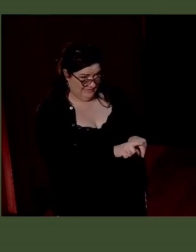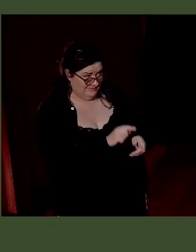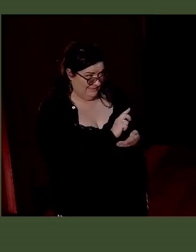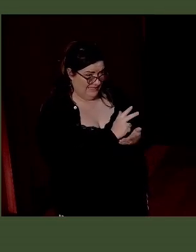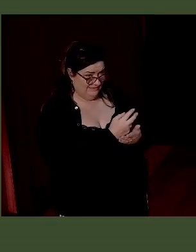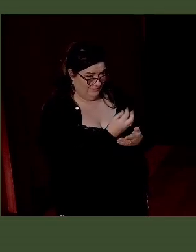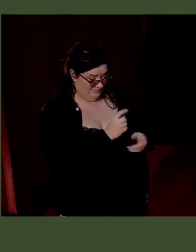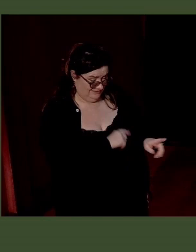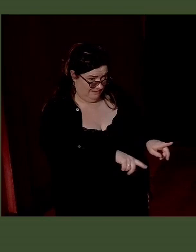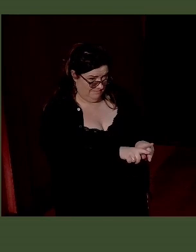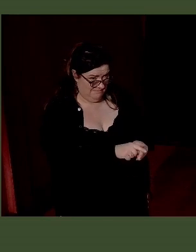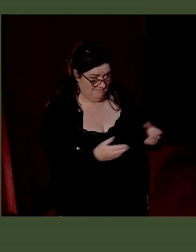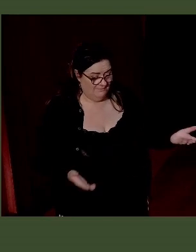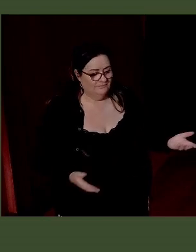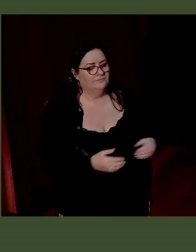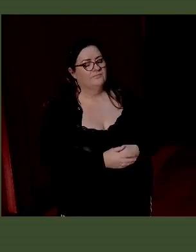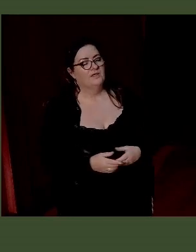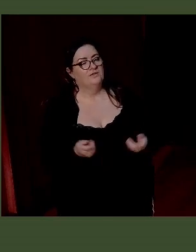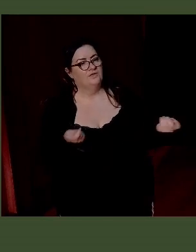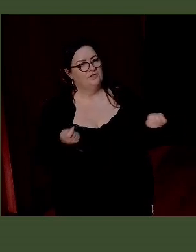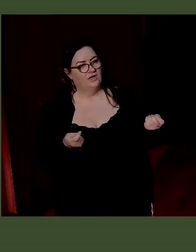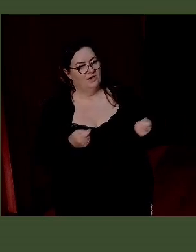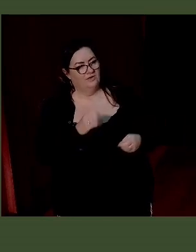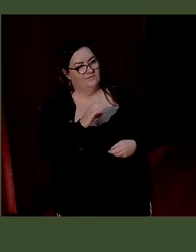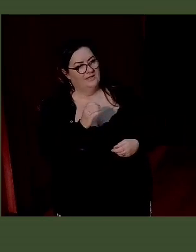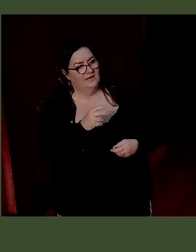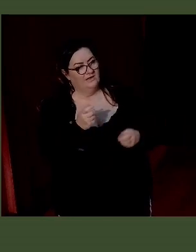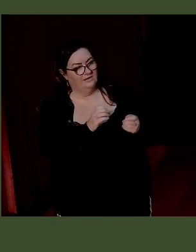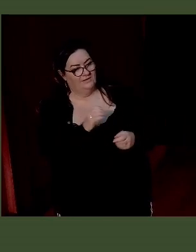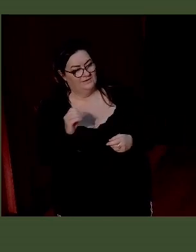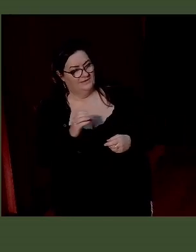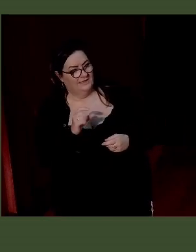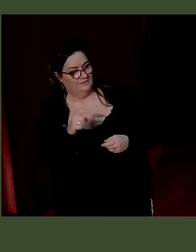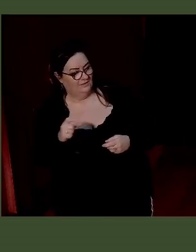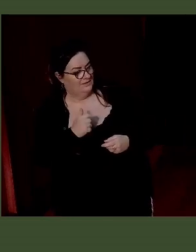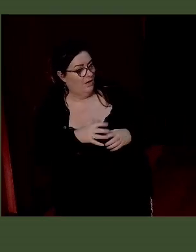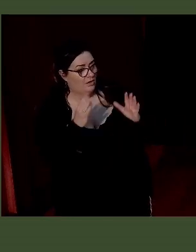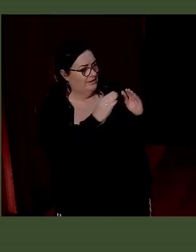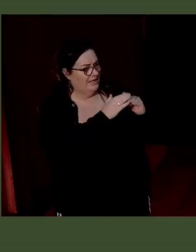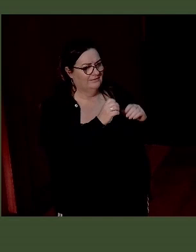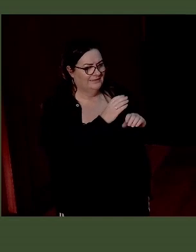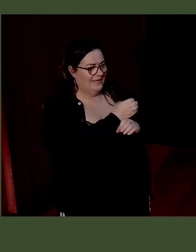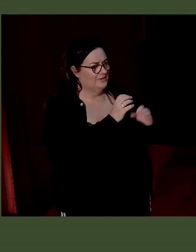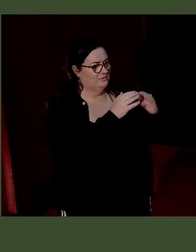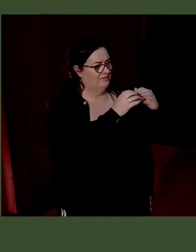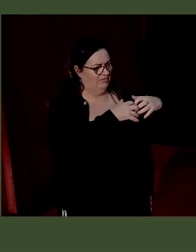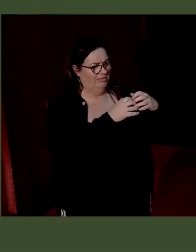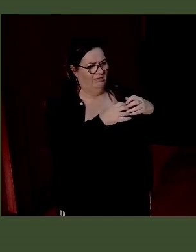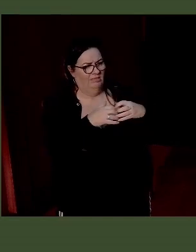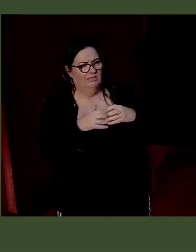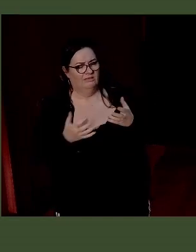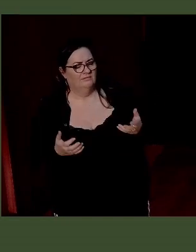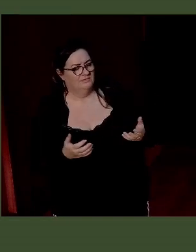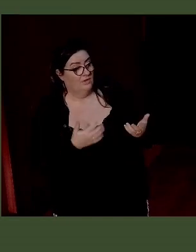1840s. The chairman of Clare County Council said that all the hospitals in the county were falling down. Many had been damaged during